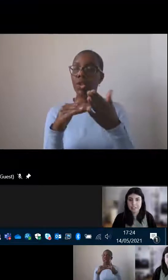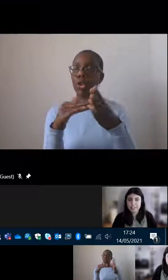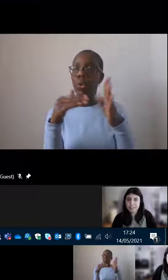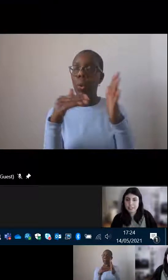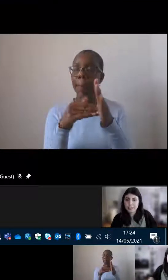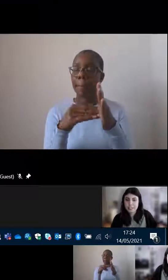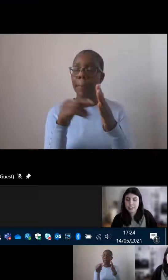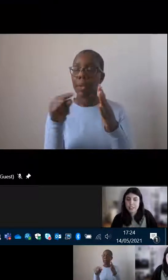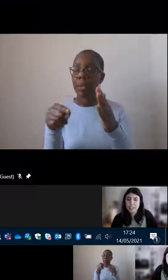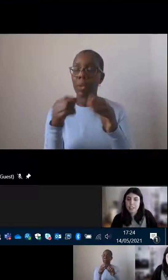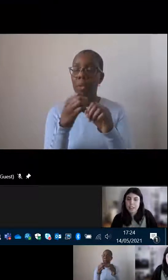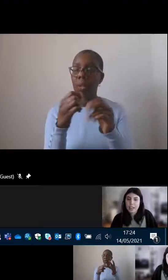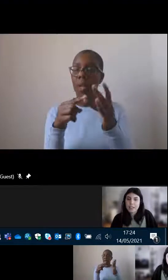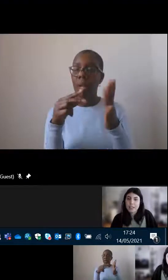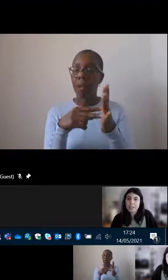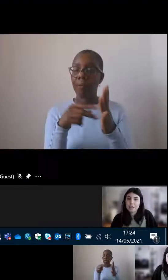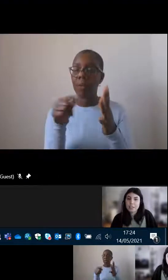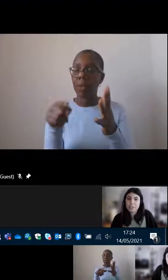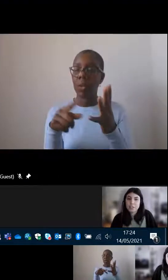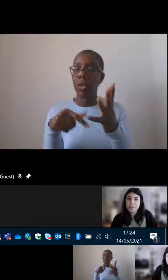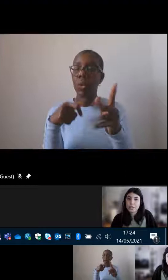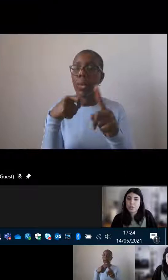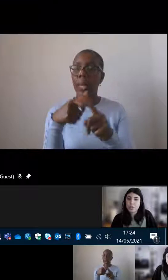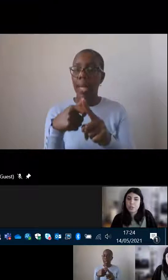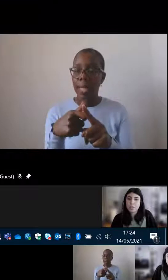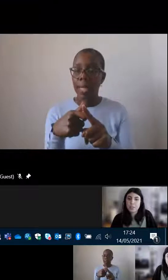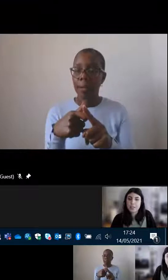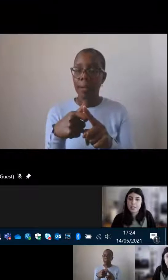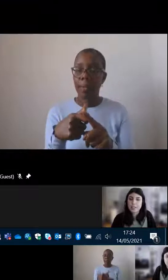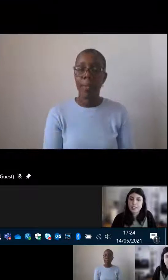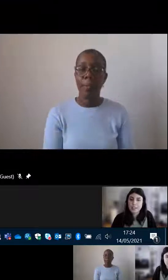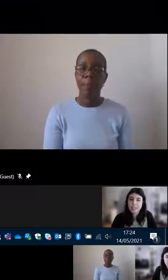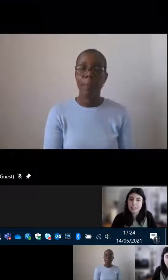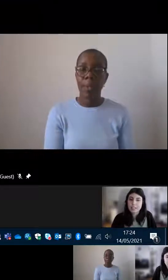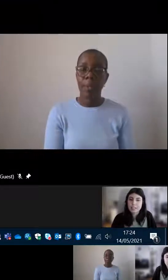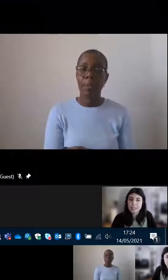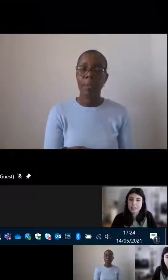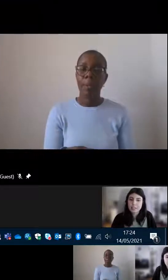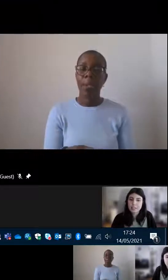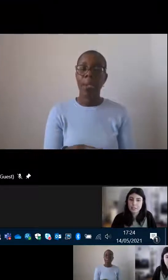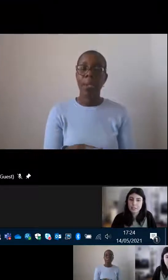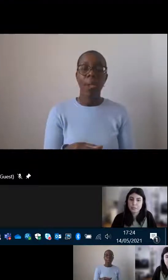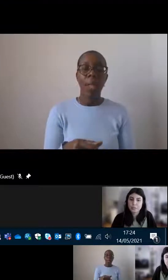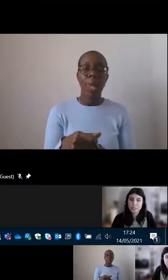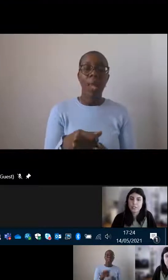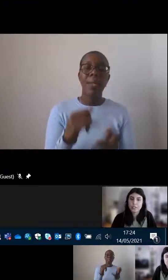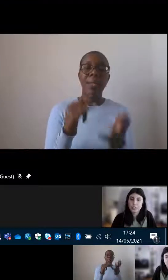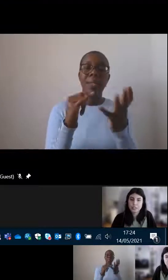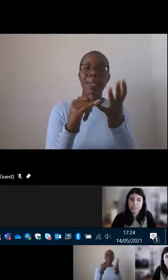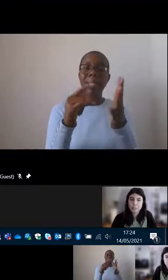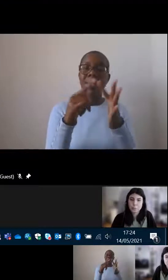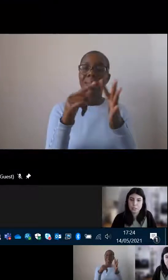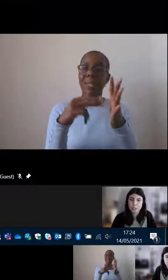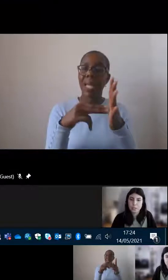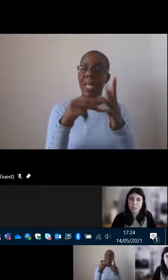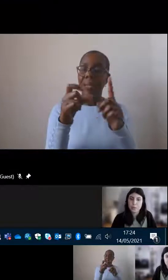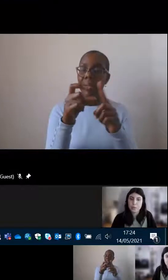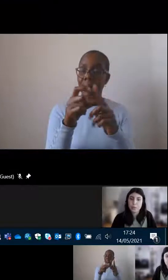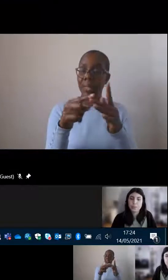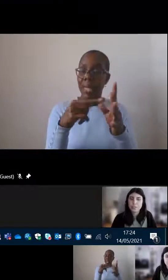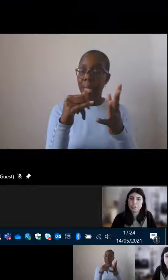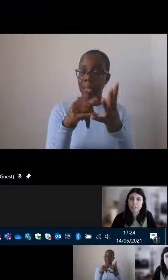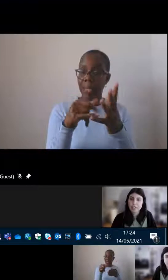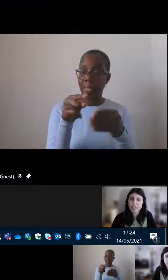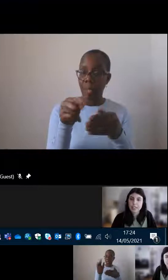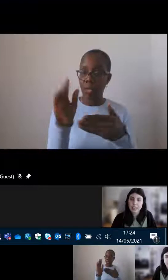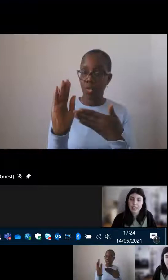sendias@newham.gov.uk. And that, just to note as well, that SENDIAS is a self-referral service as well,